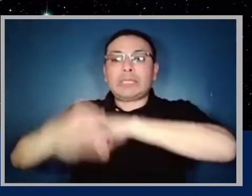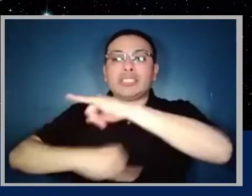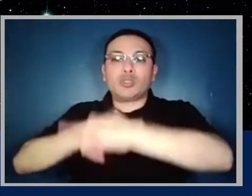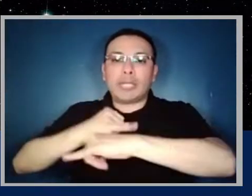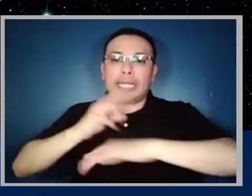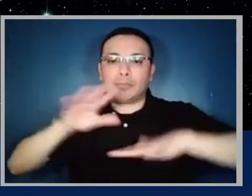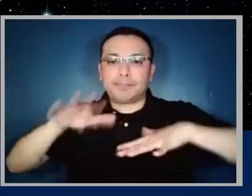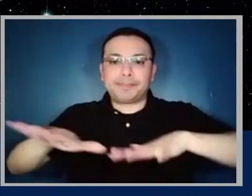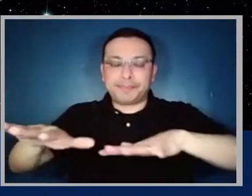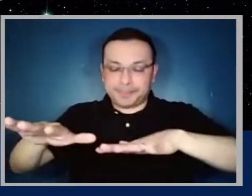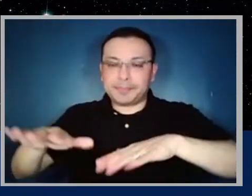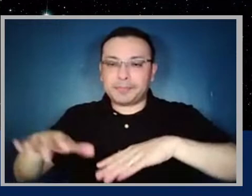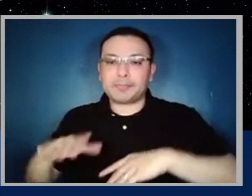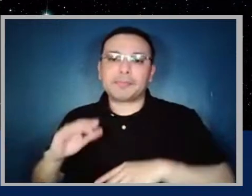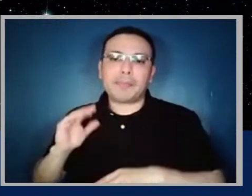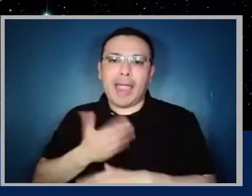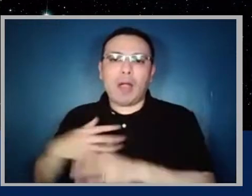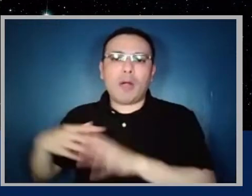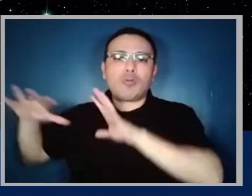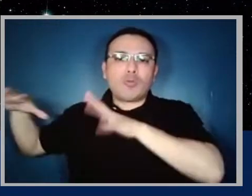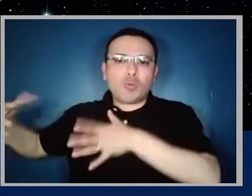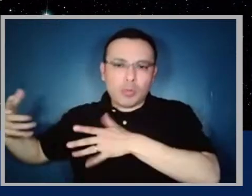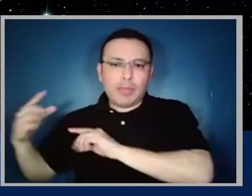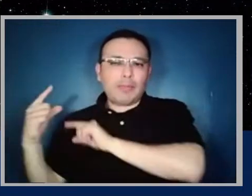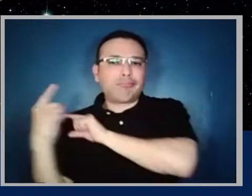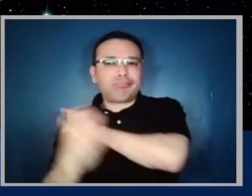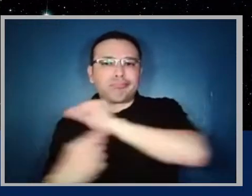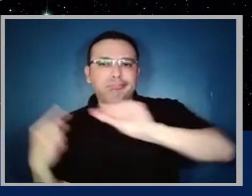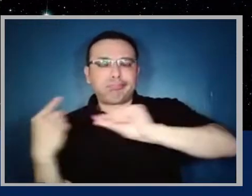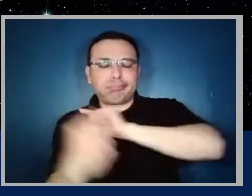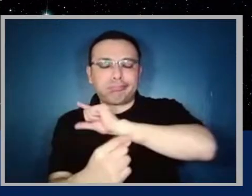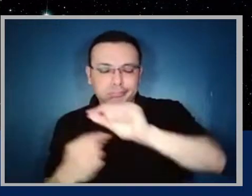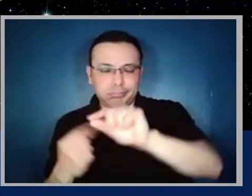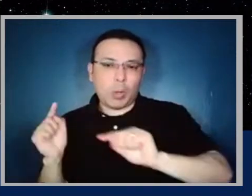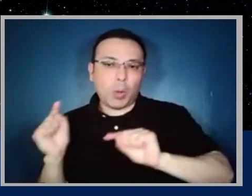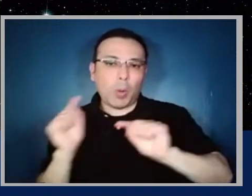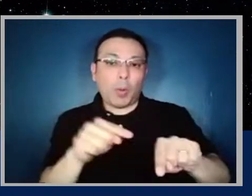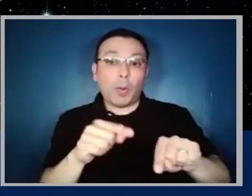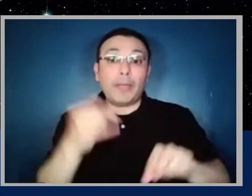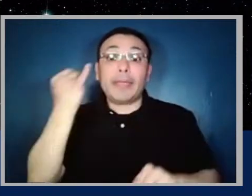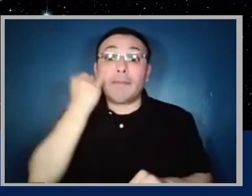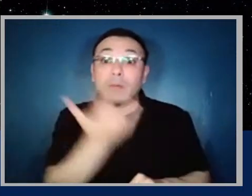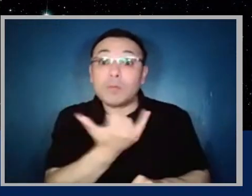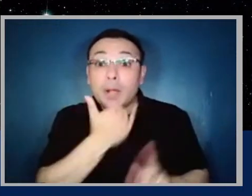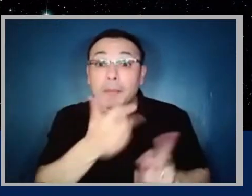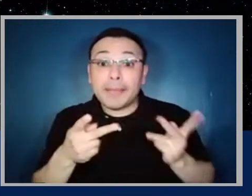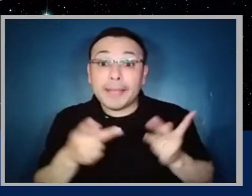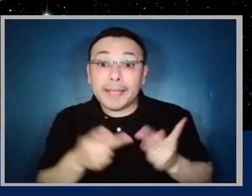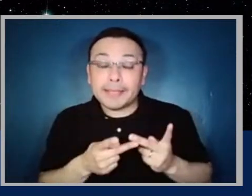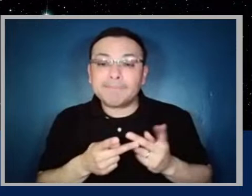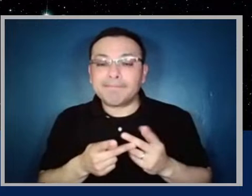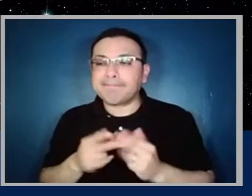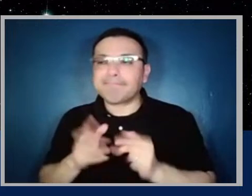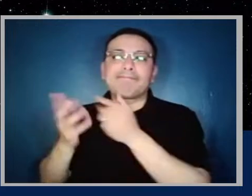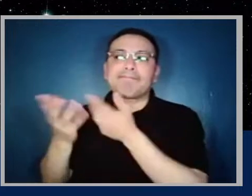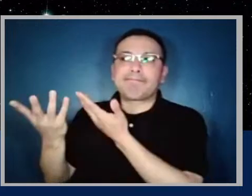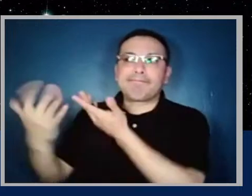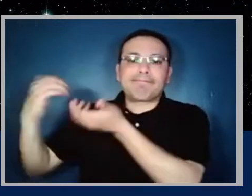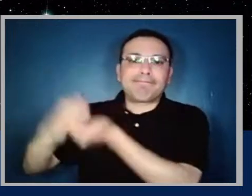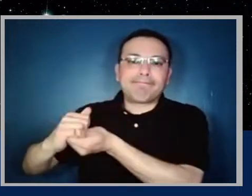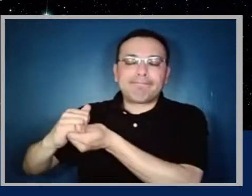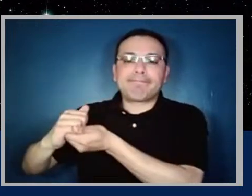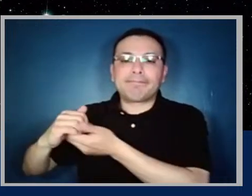soon as possible. But if we have an abort or they land when they're not supposed to, we rely on the military to help us get the